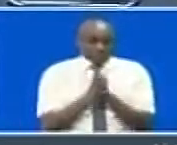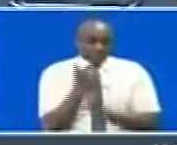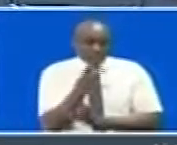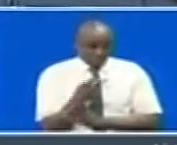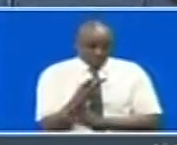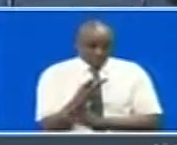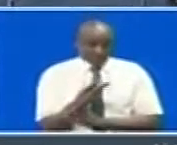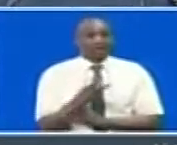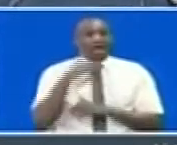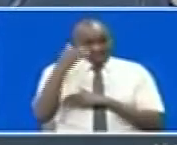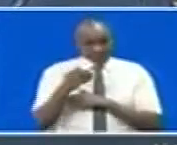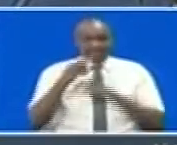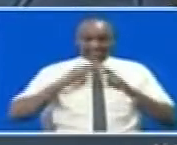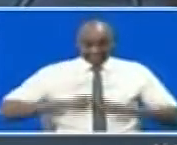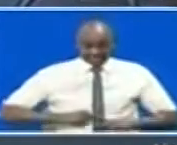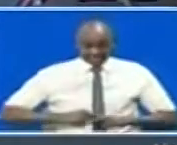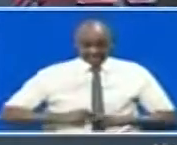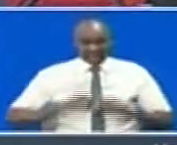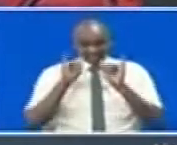That's all coming up after the break, so stay with us.